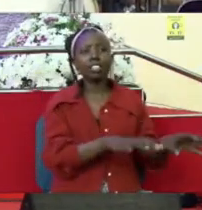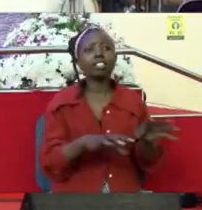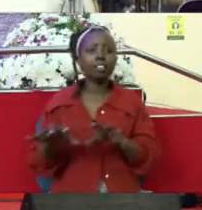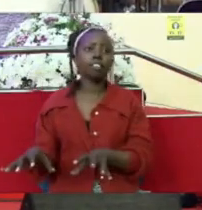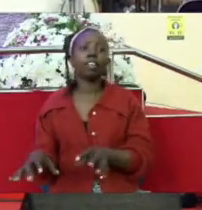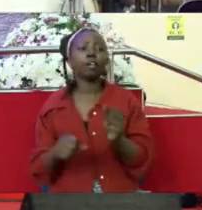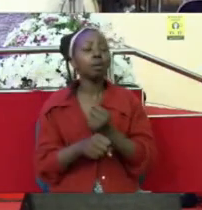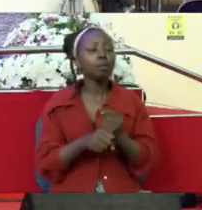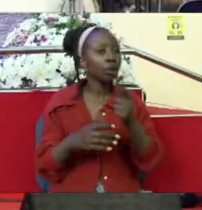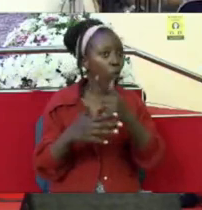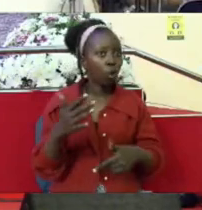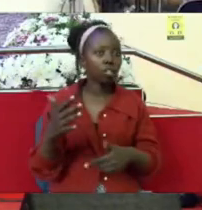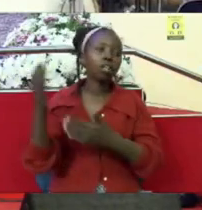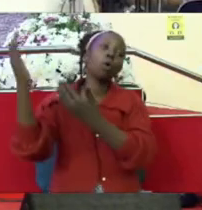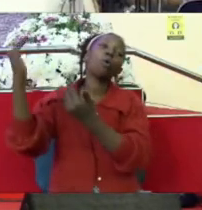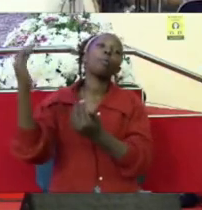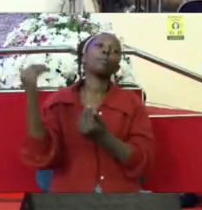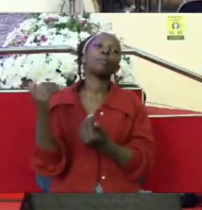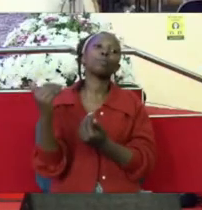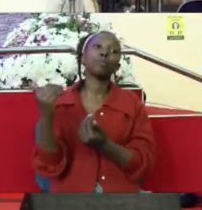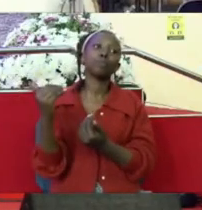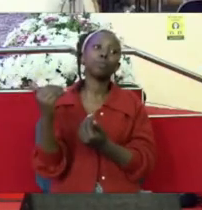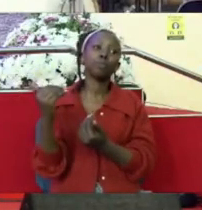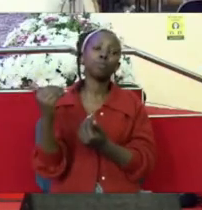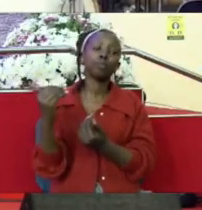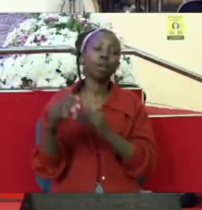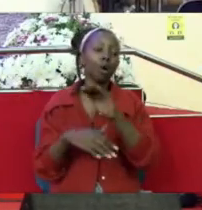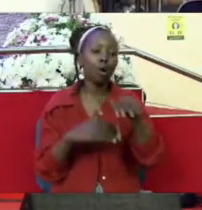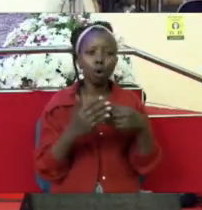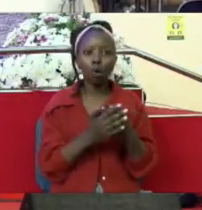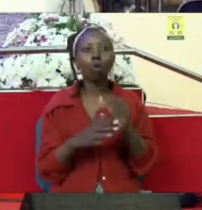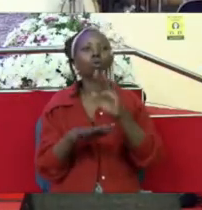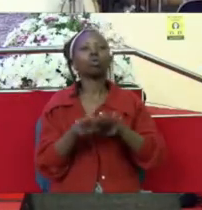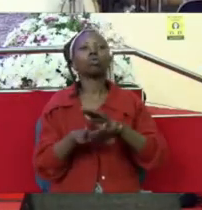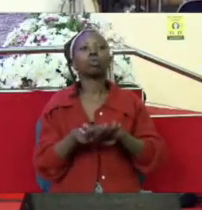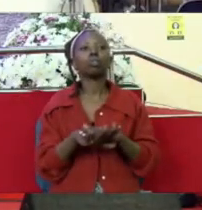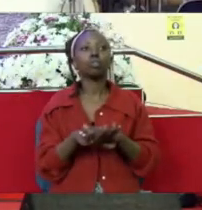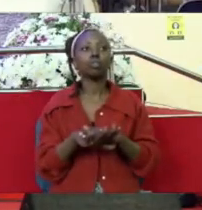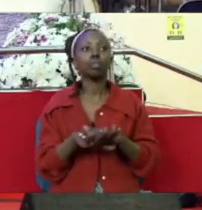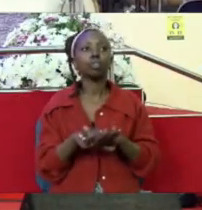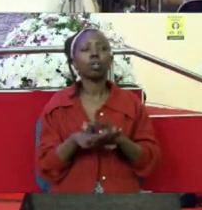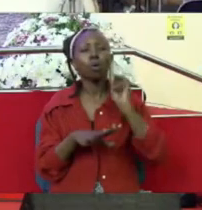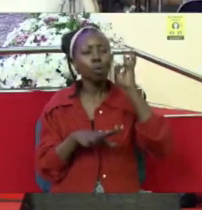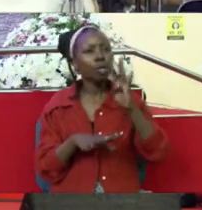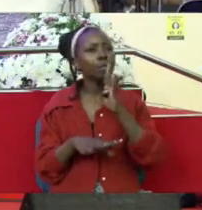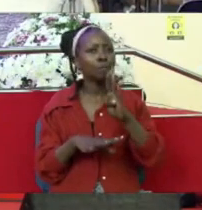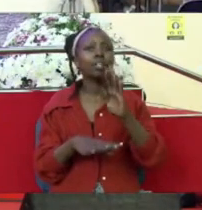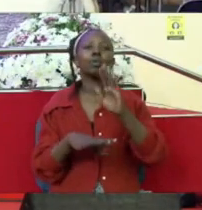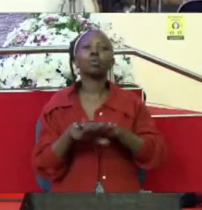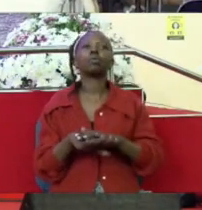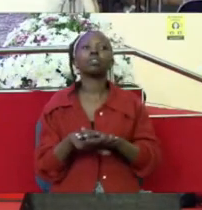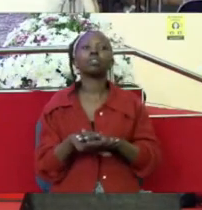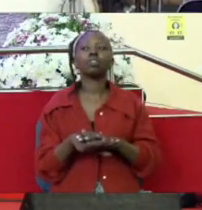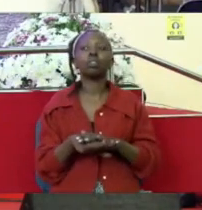Produces hope. Inatoa tumaini. It is well. Itakuwa vema. It's going to be well. Itakuwa vema.